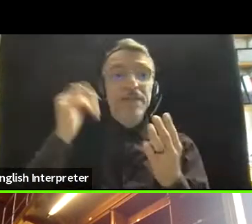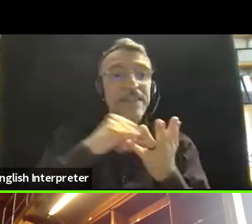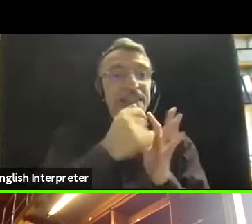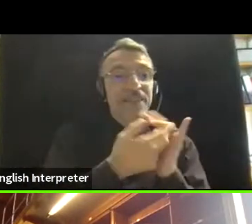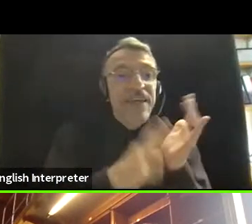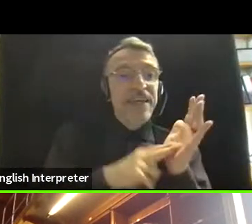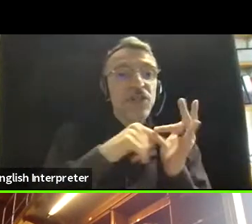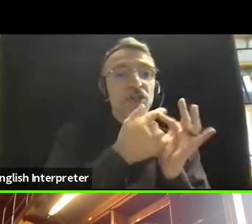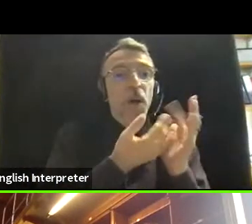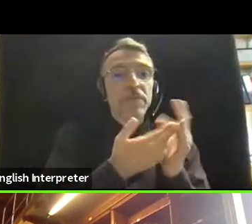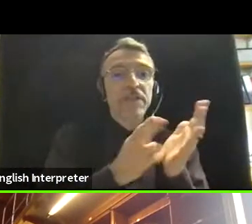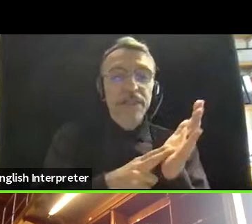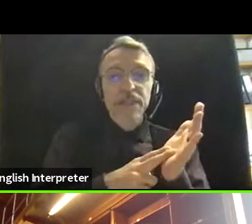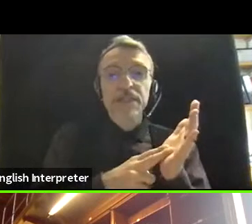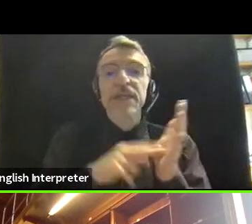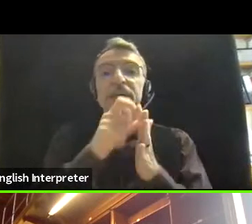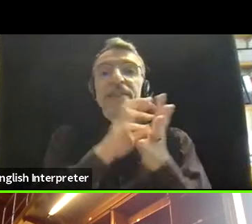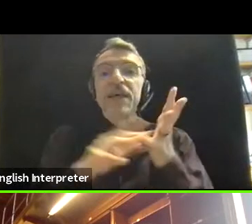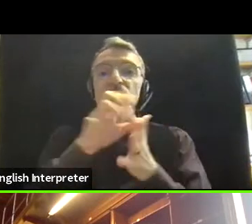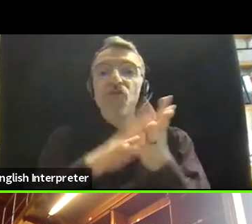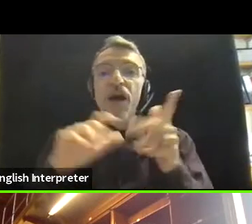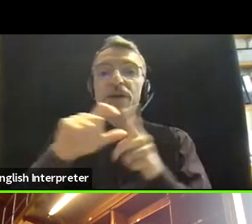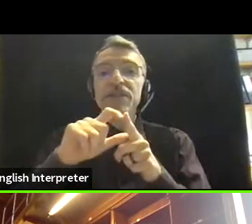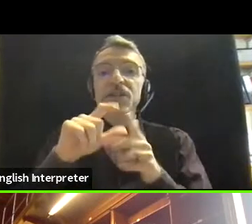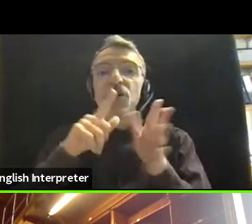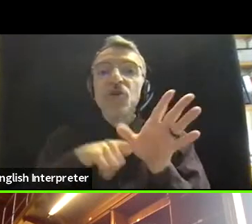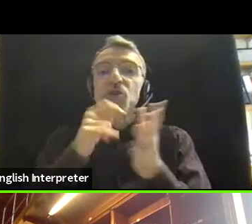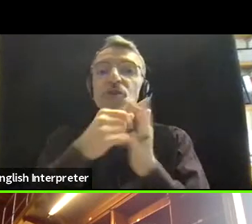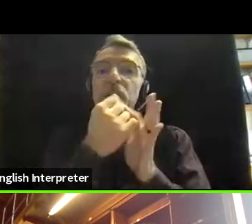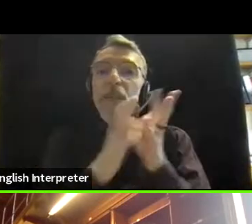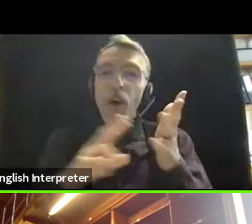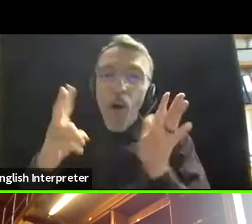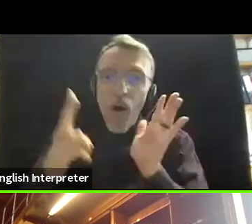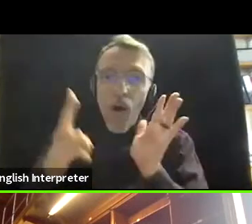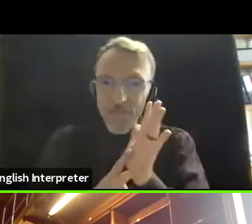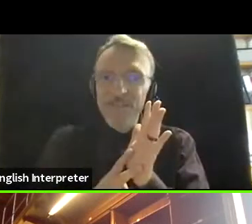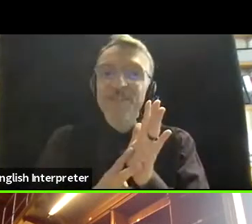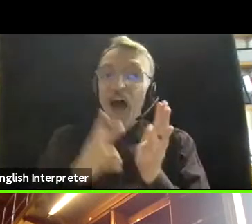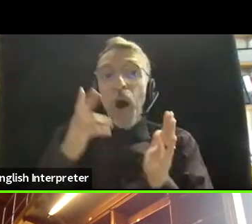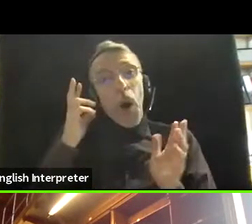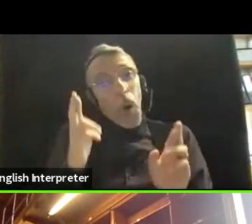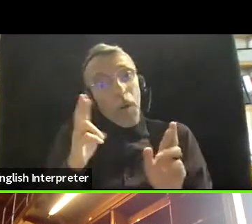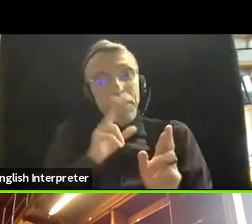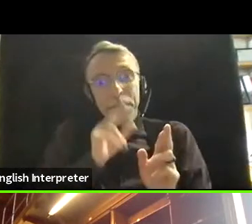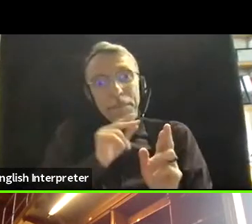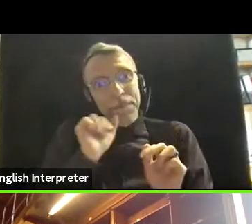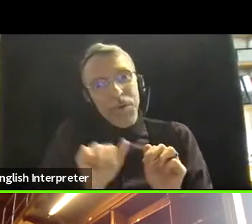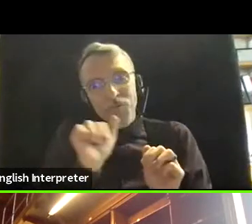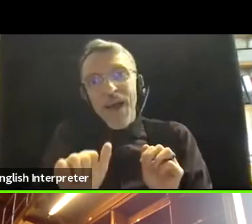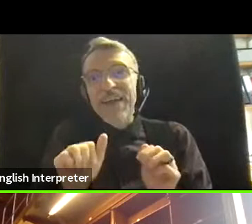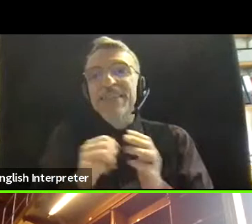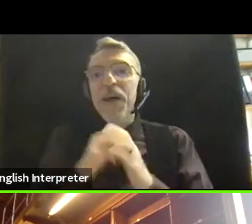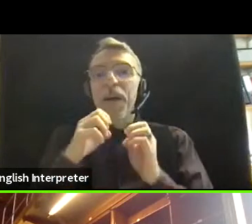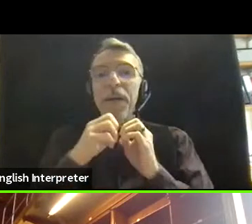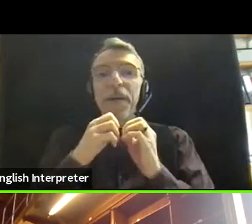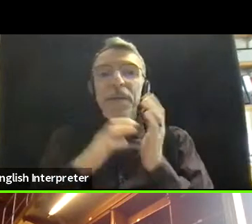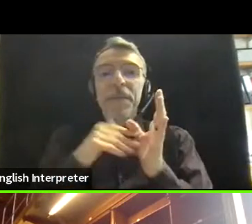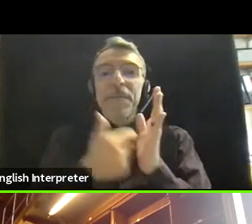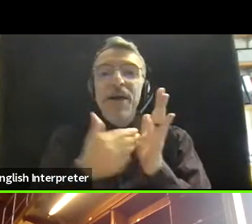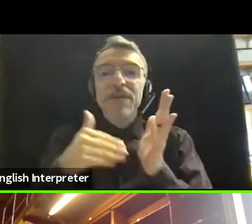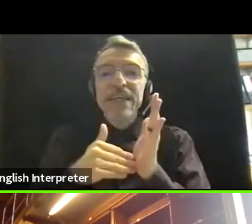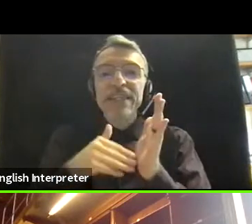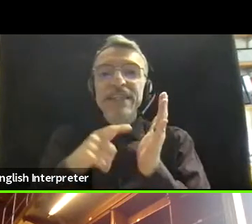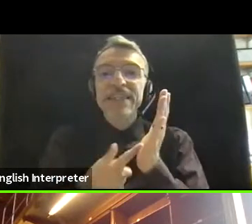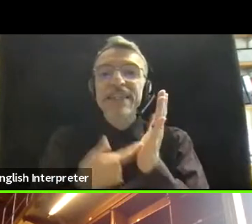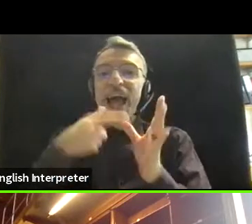Thompson, to Delmarad Yusupov, I hope that's correctly pronounced, Mariz Tadros, and Brigitte Roverda, I